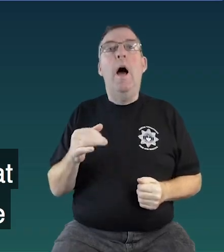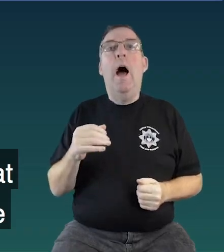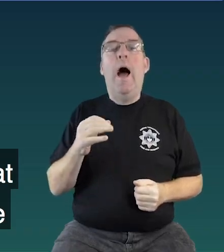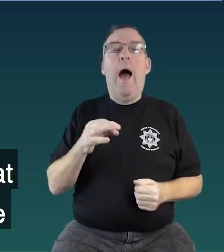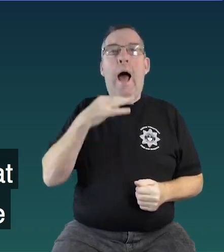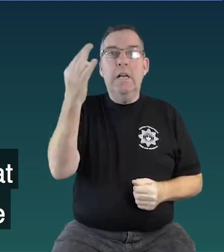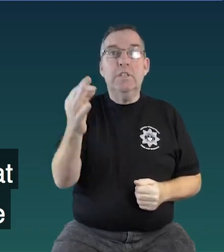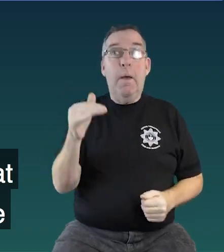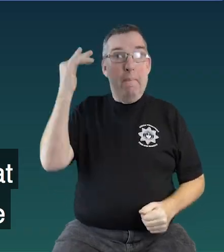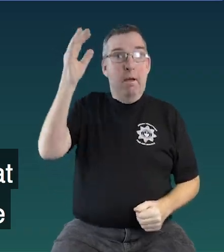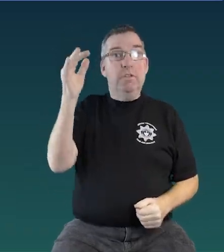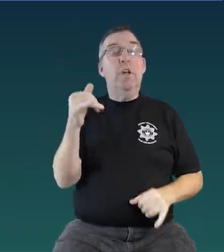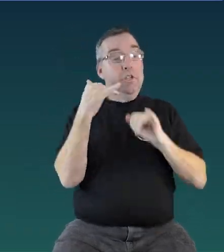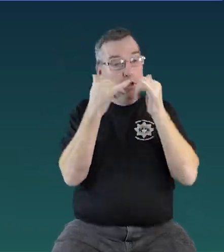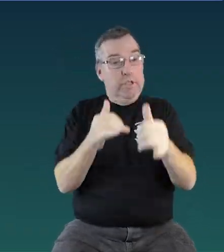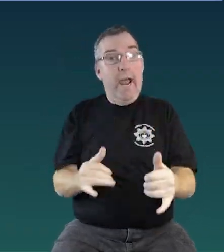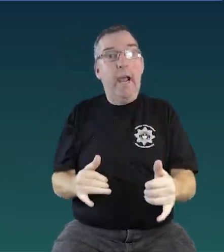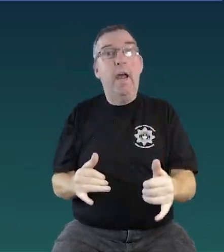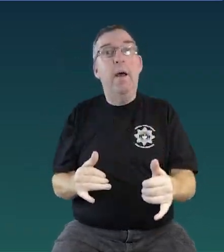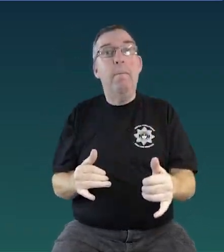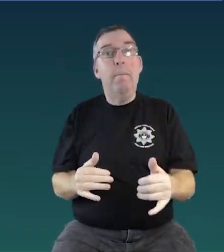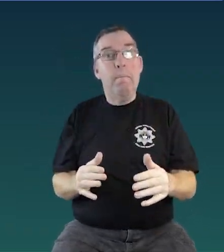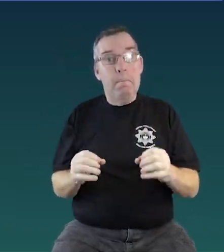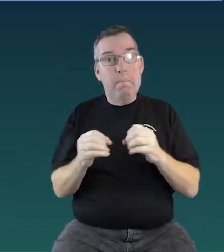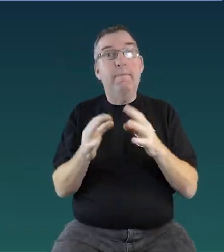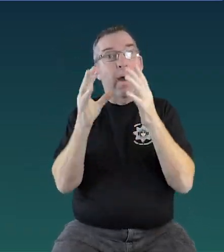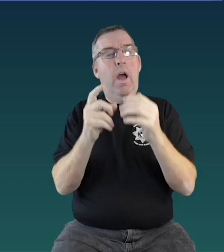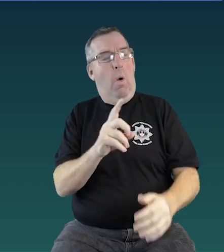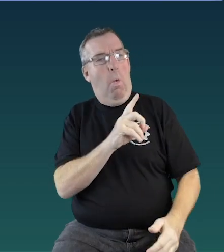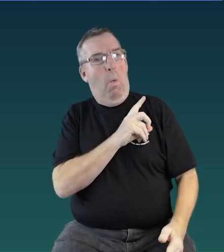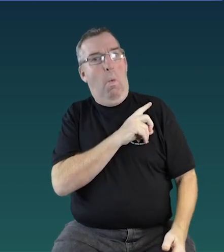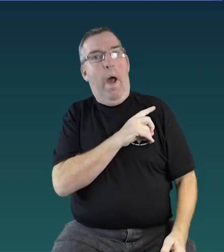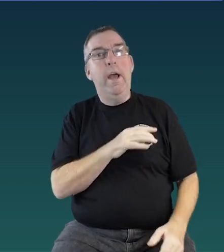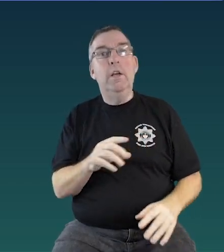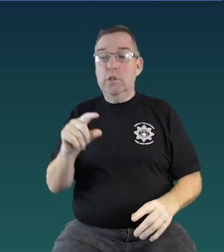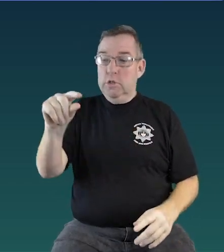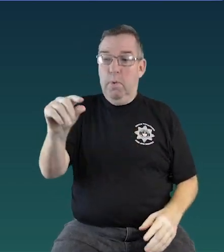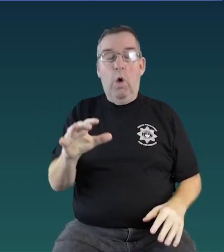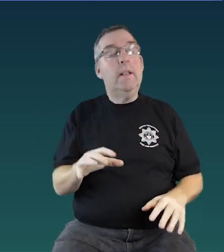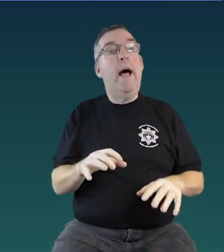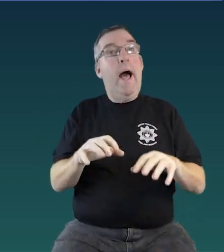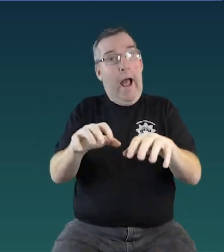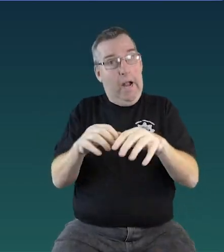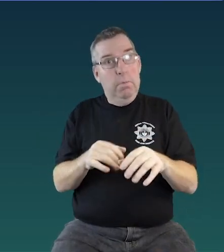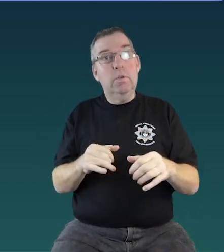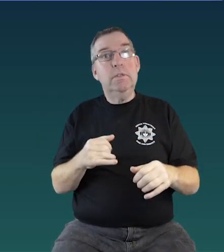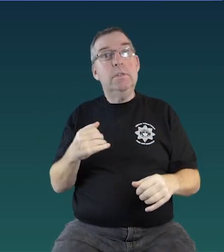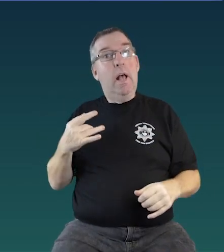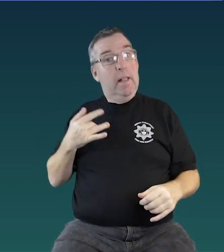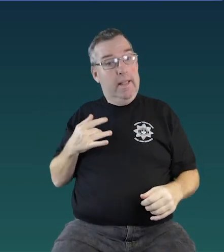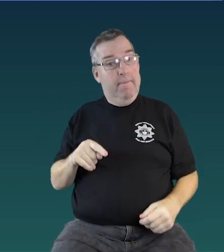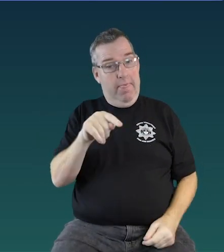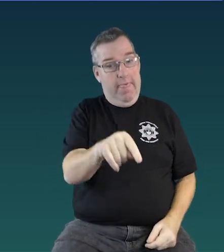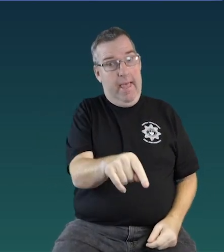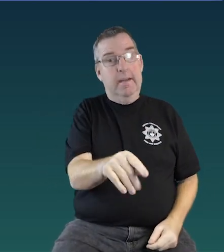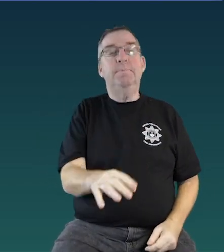check for any small animals before they light a bonfire, as they could still be sleeping inside. But again, make sure you stand back